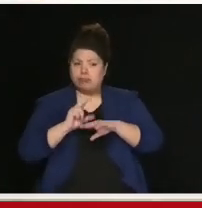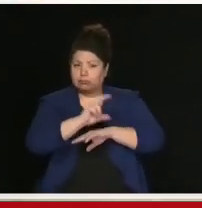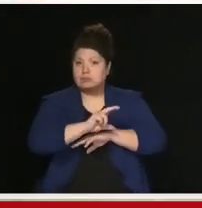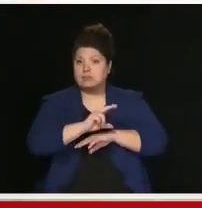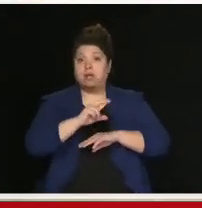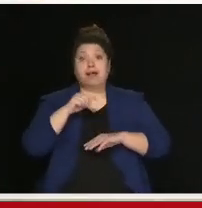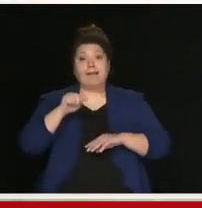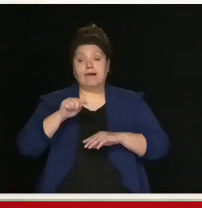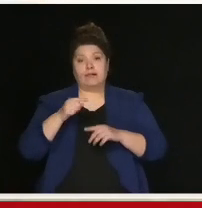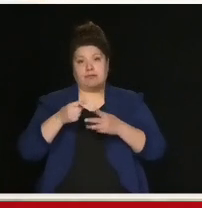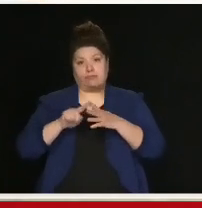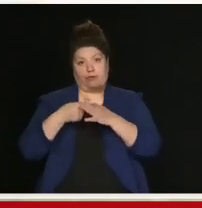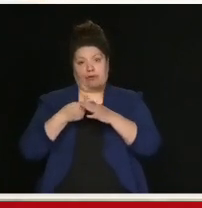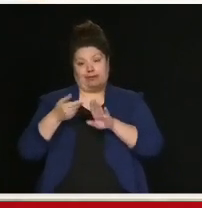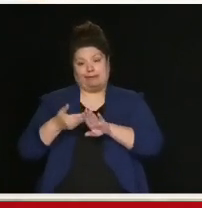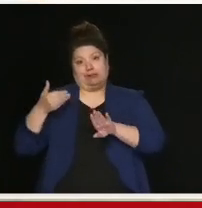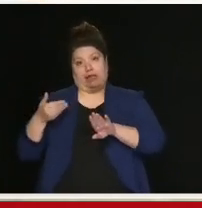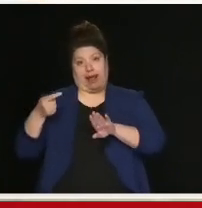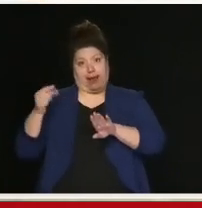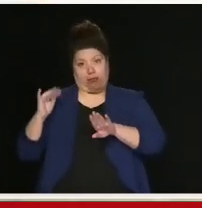to help them for the month of April.